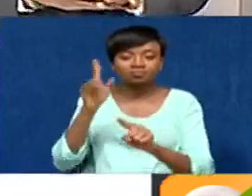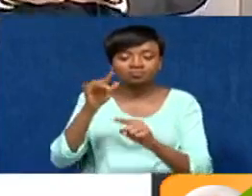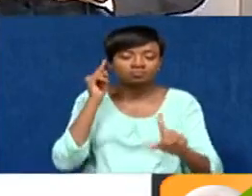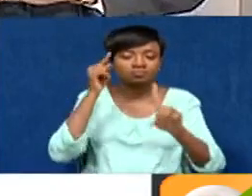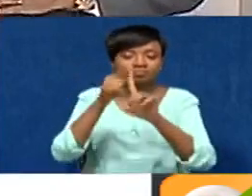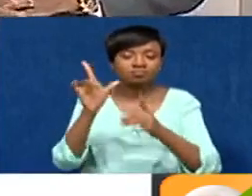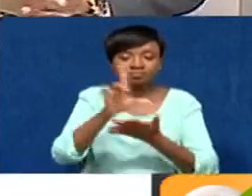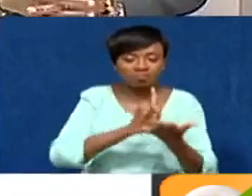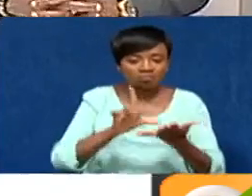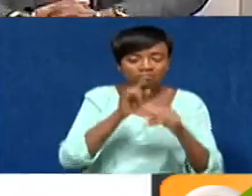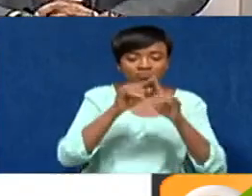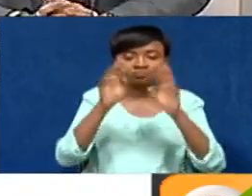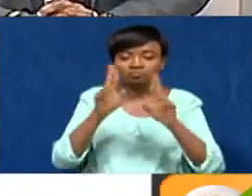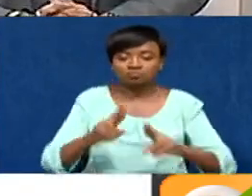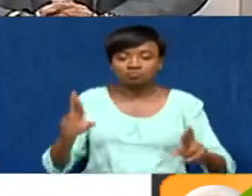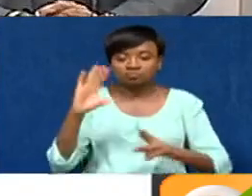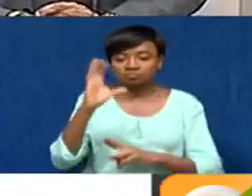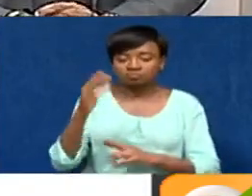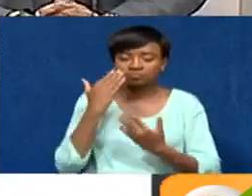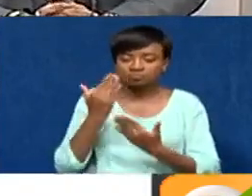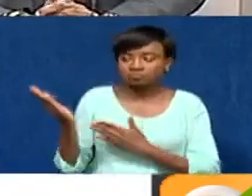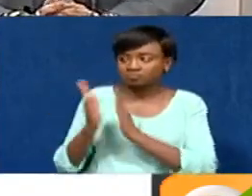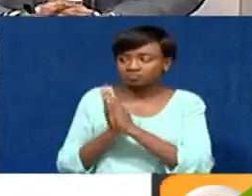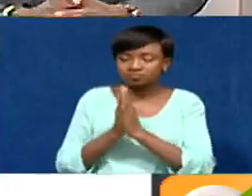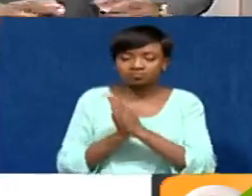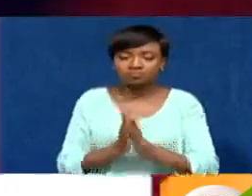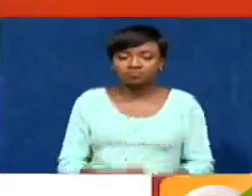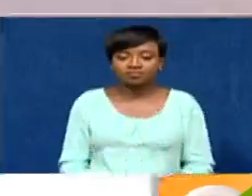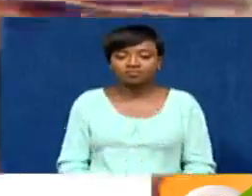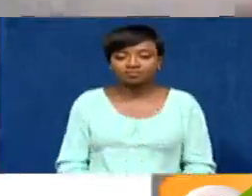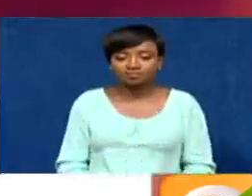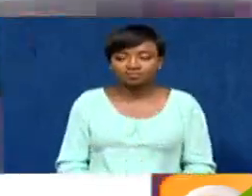local and international clients, and he filed the following report.